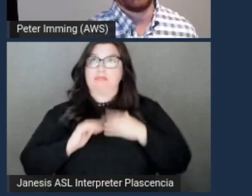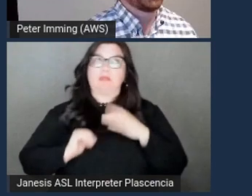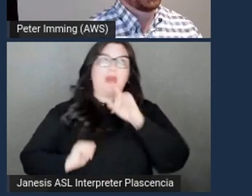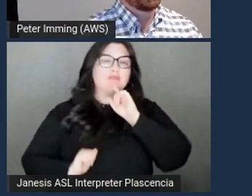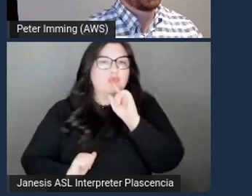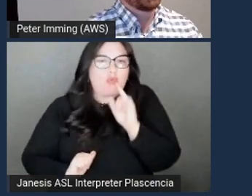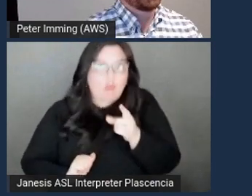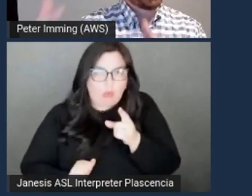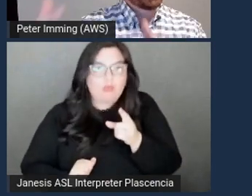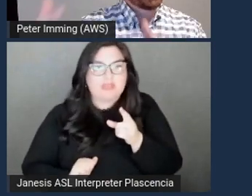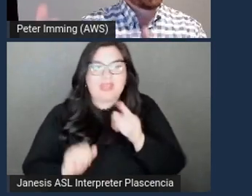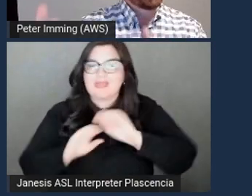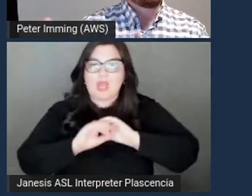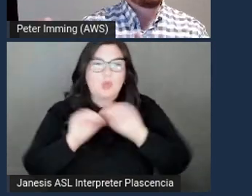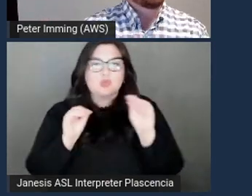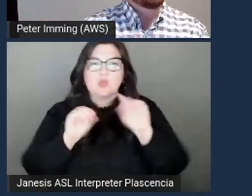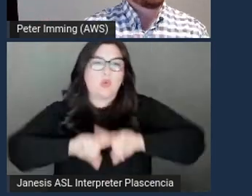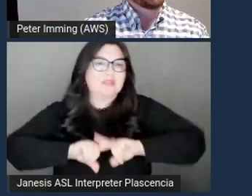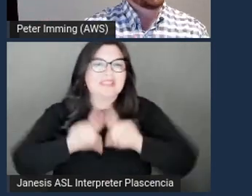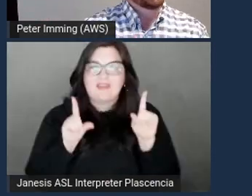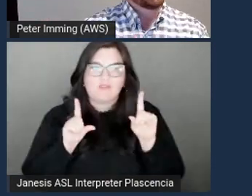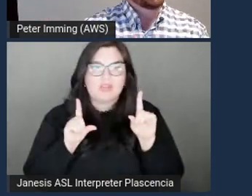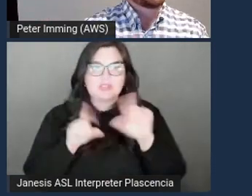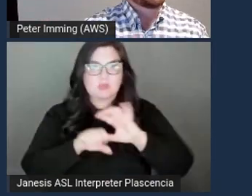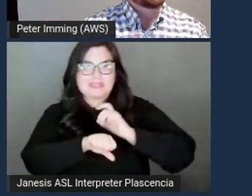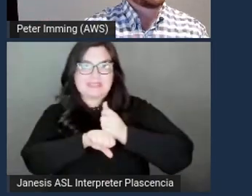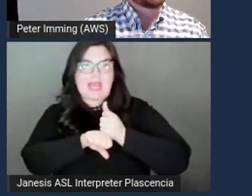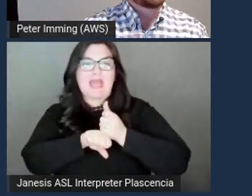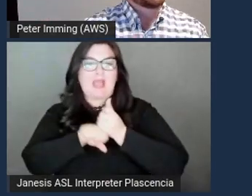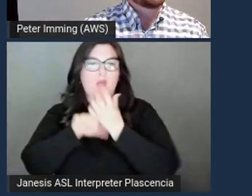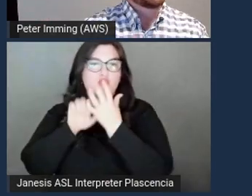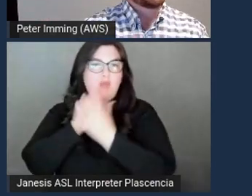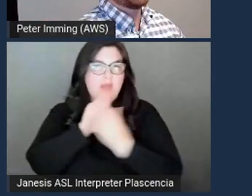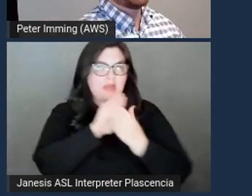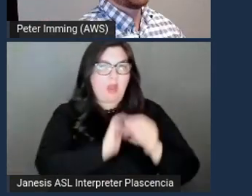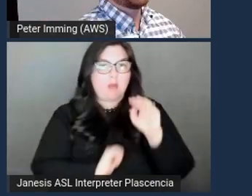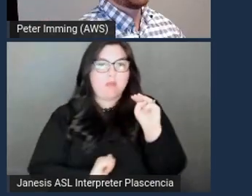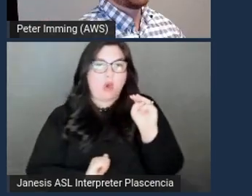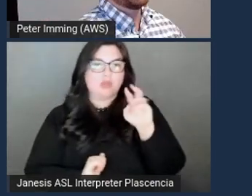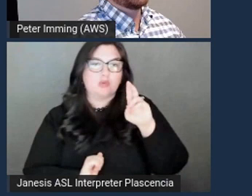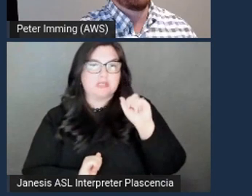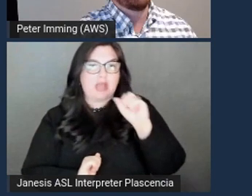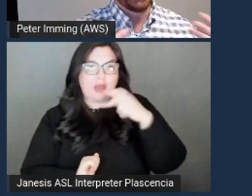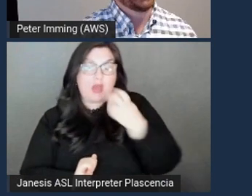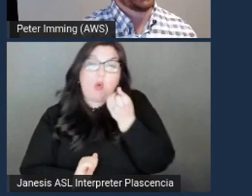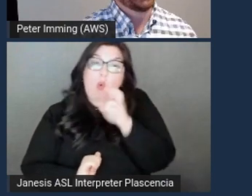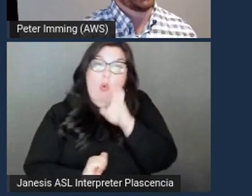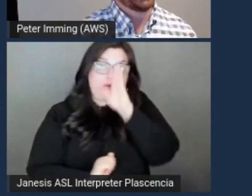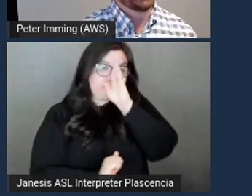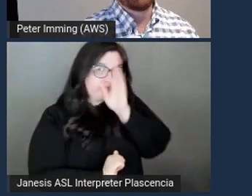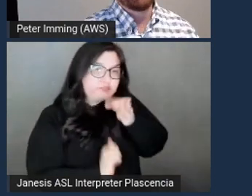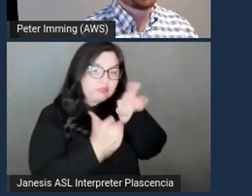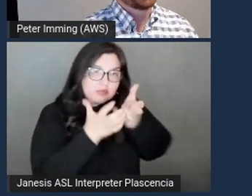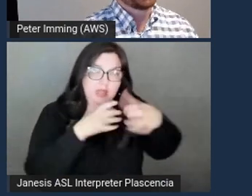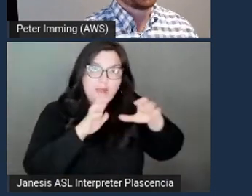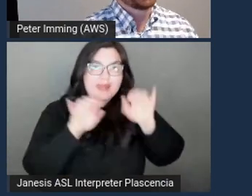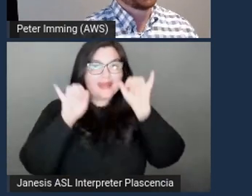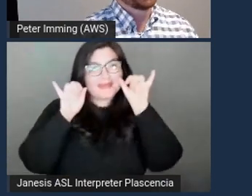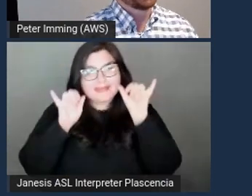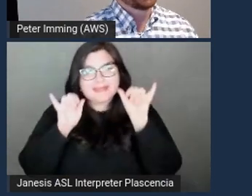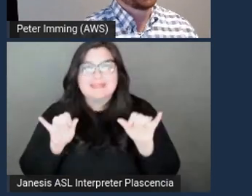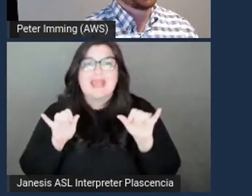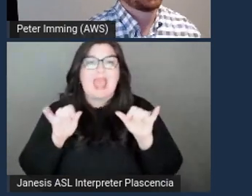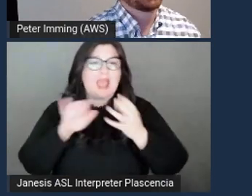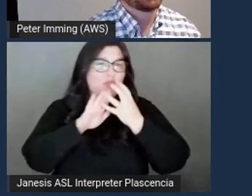replication being set up here with the multi-region access point or going to the buckets directly. It's the same engine, same replication